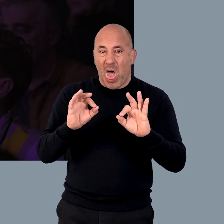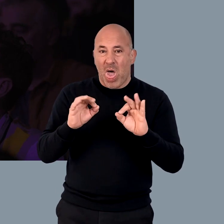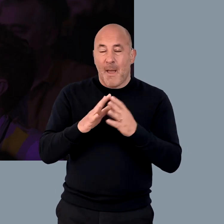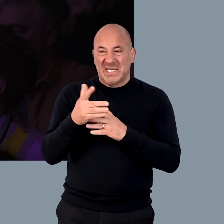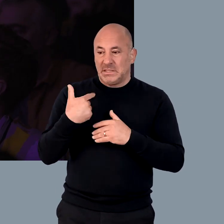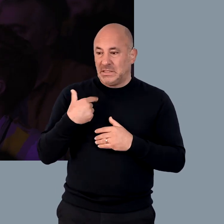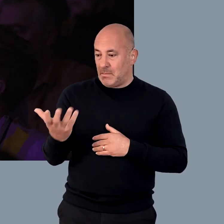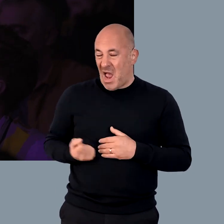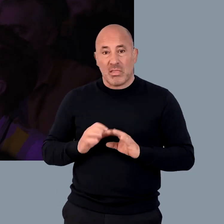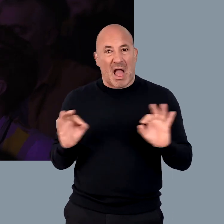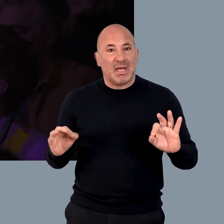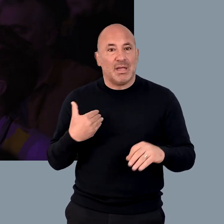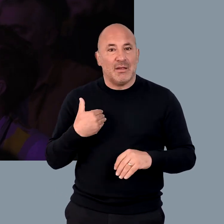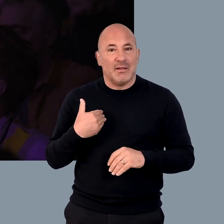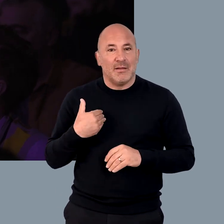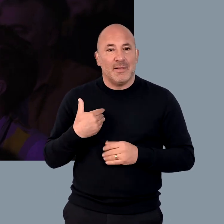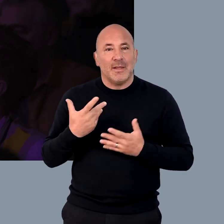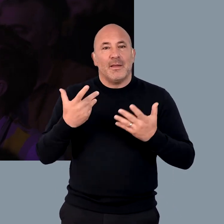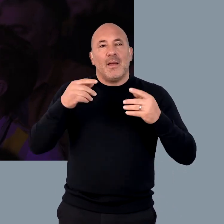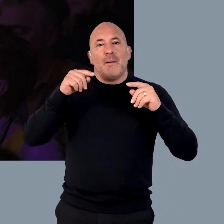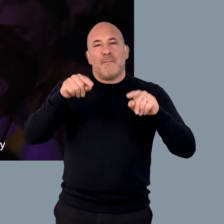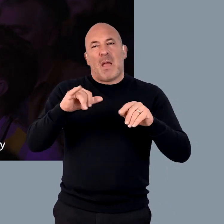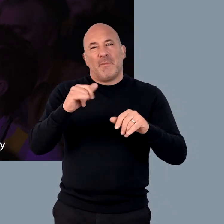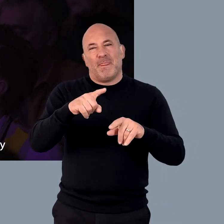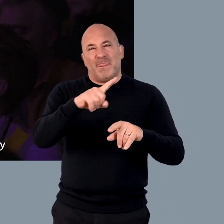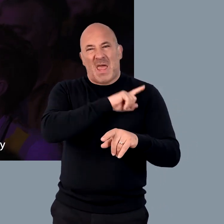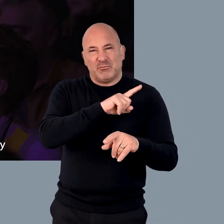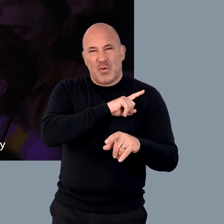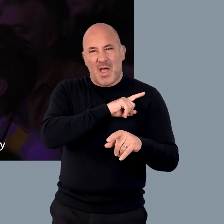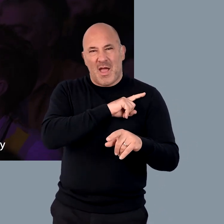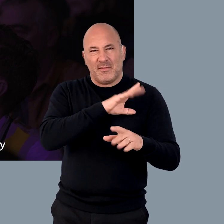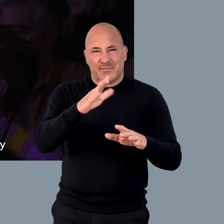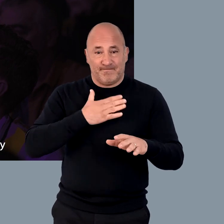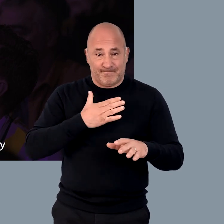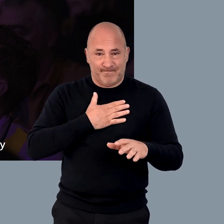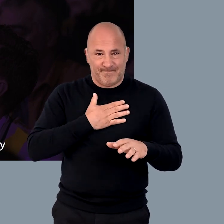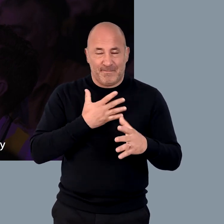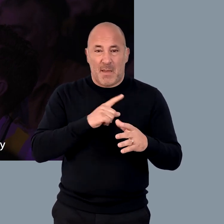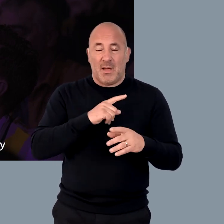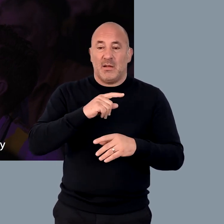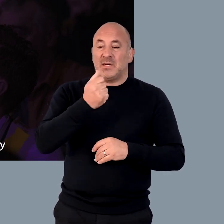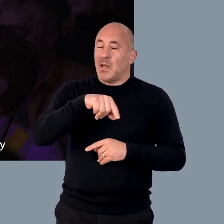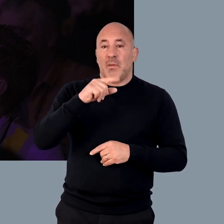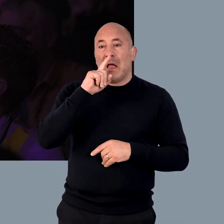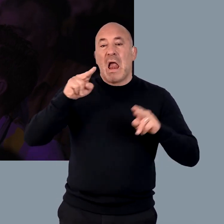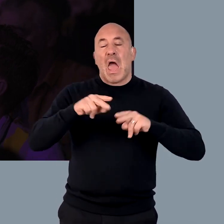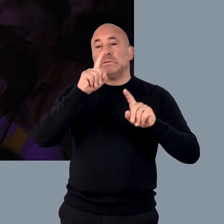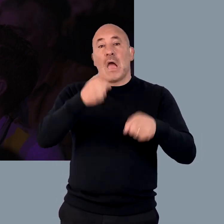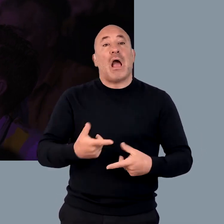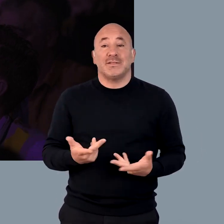they don't do the next project, they won't just automatically get paid. So that is maybe one of many reasons why